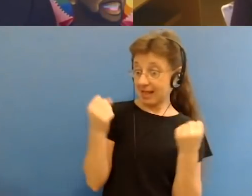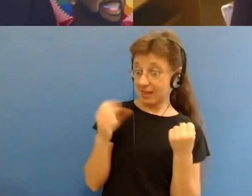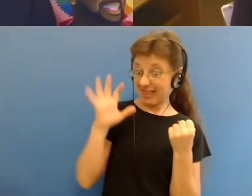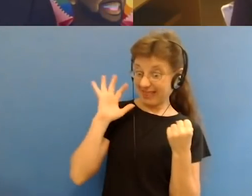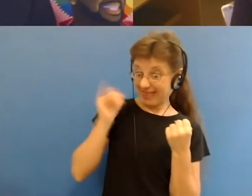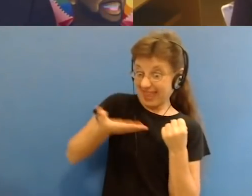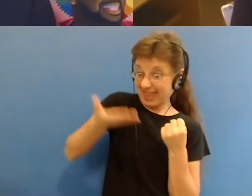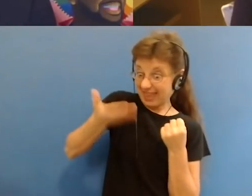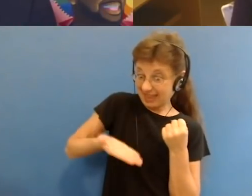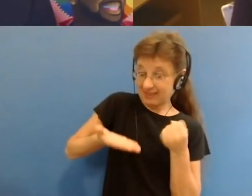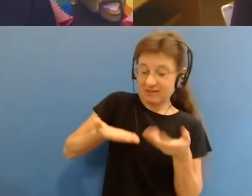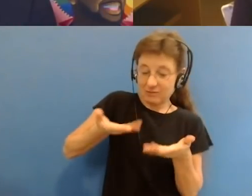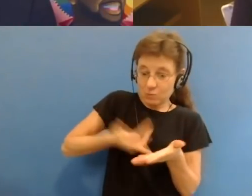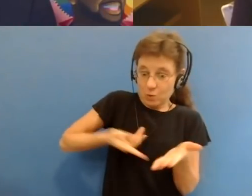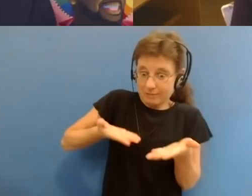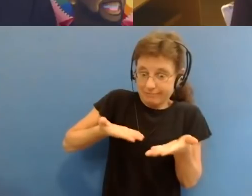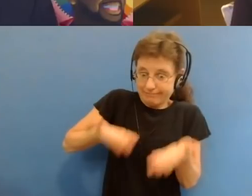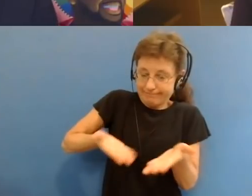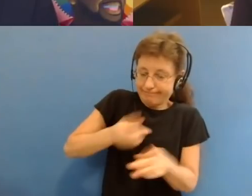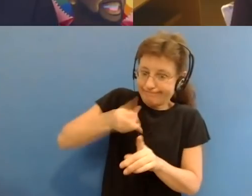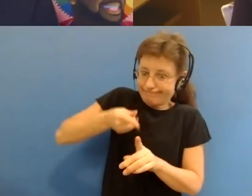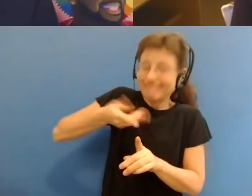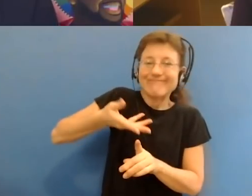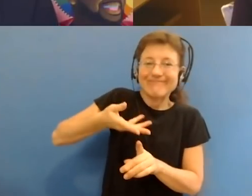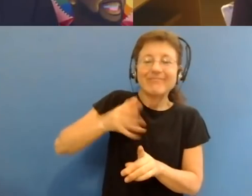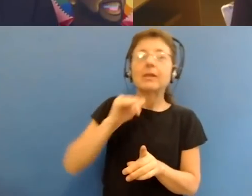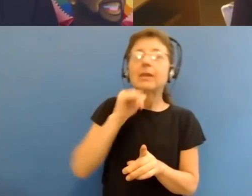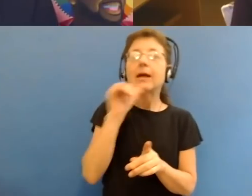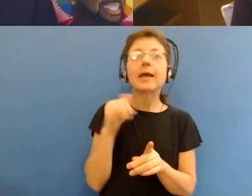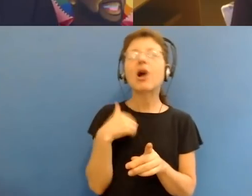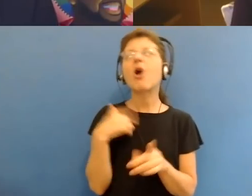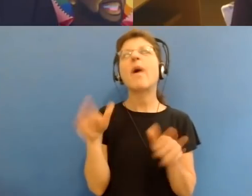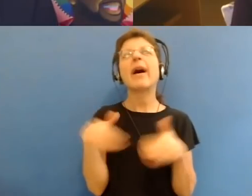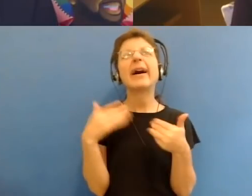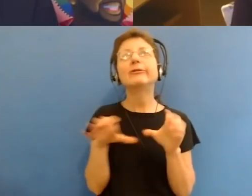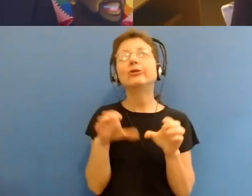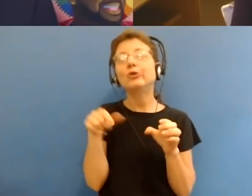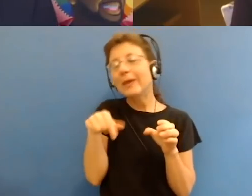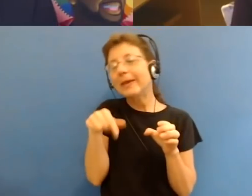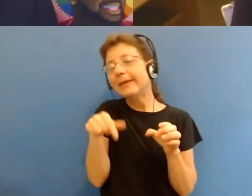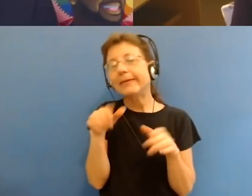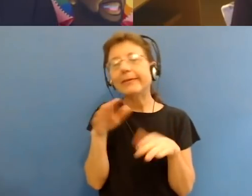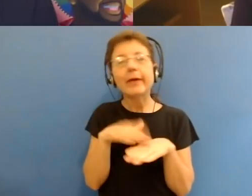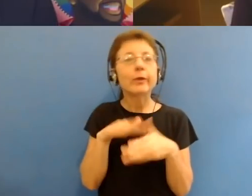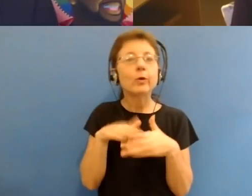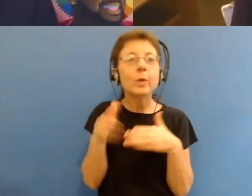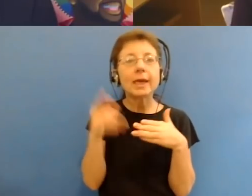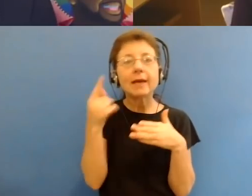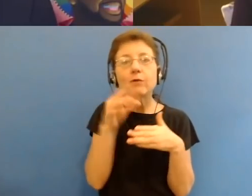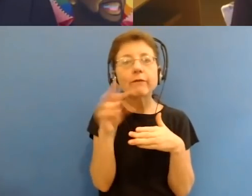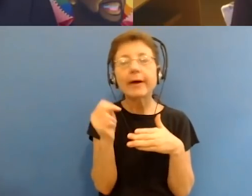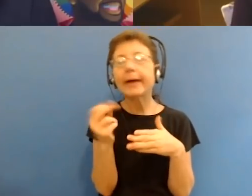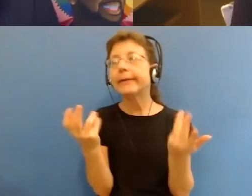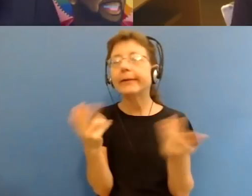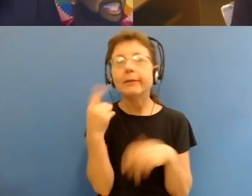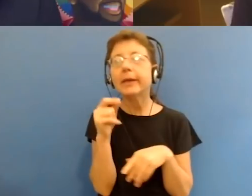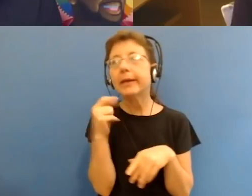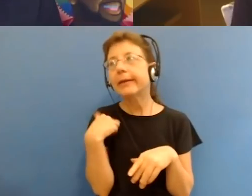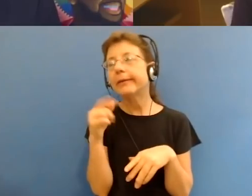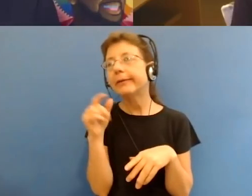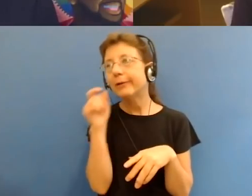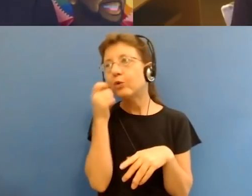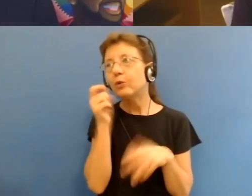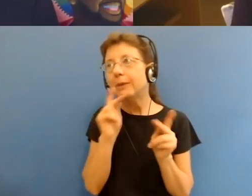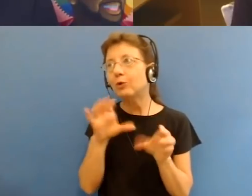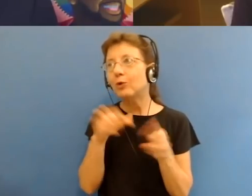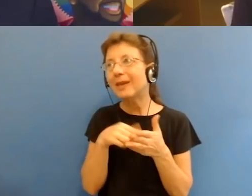like something that I do on the weekends just to have fun because this is what, you know, cool people do. No, this